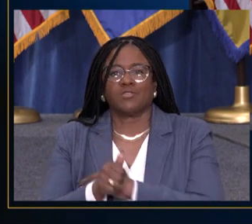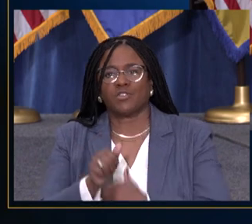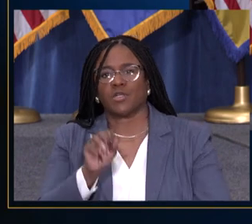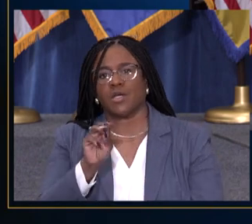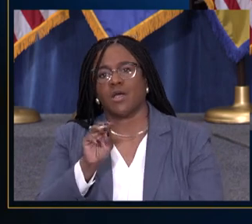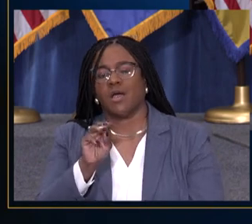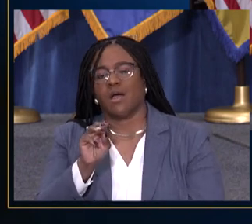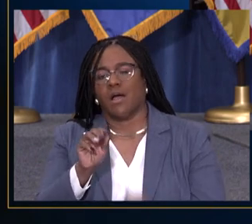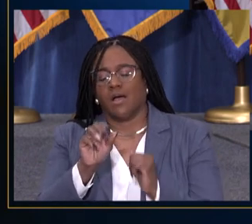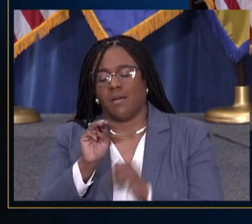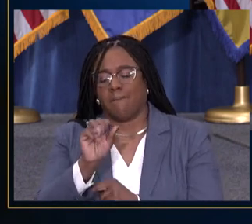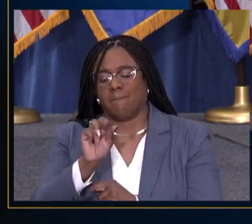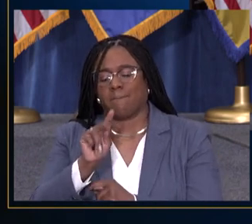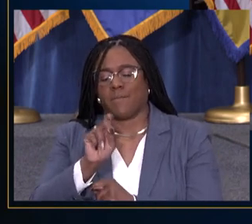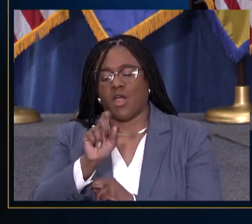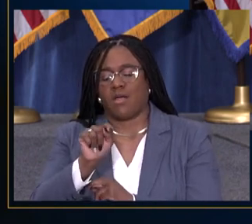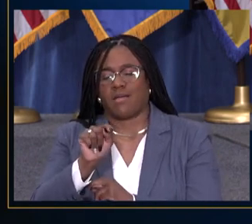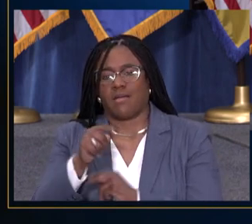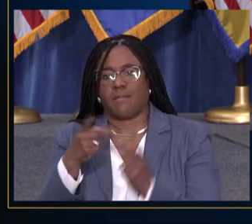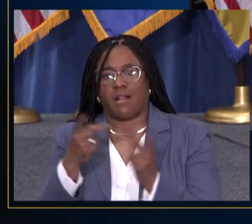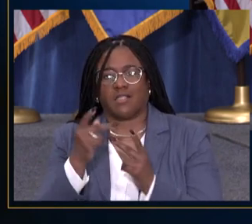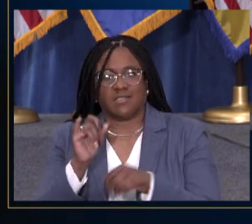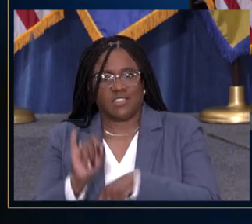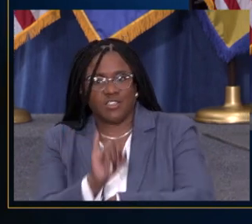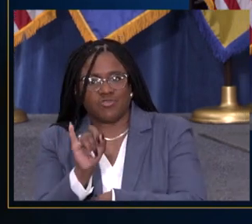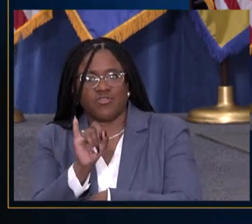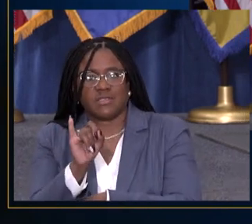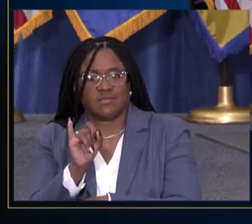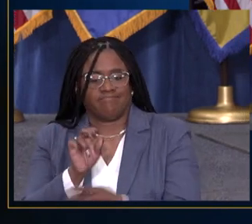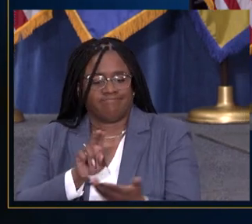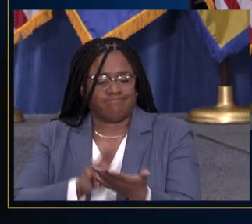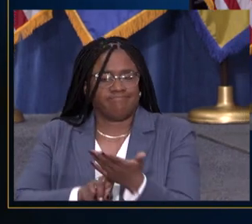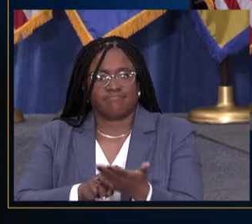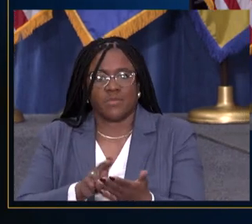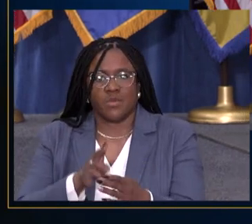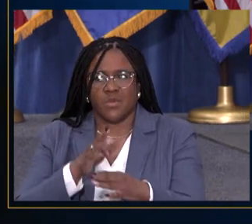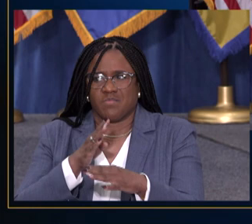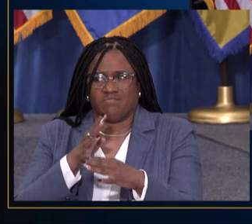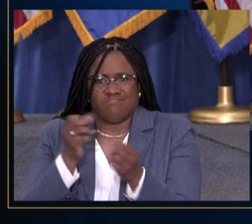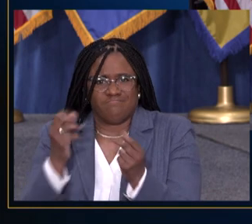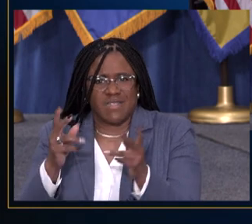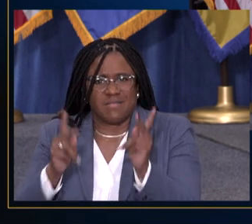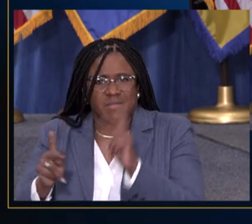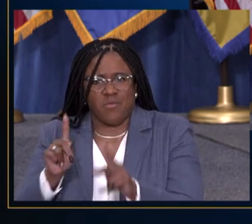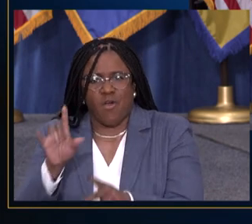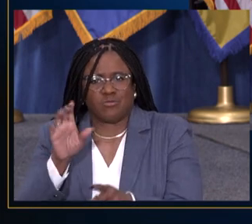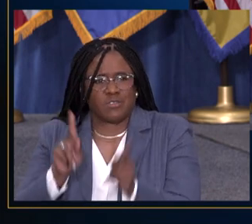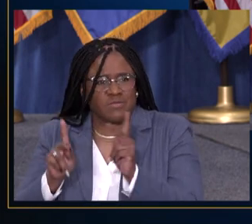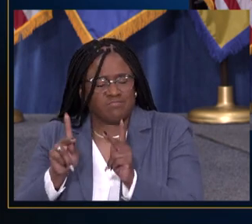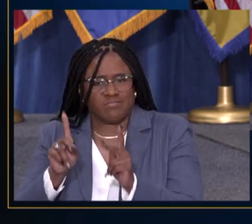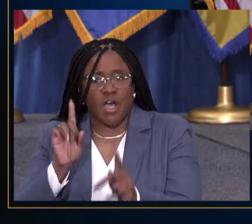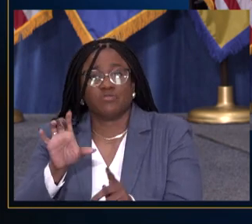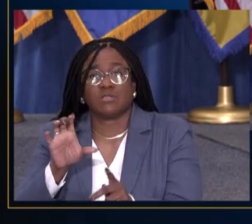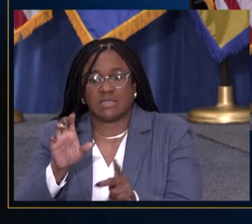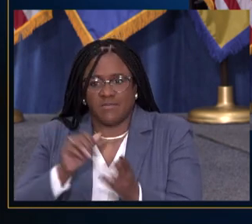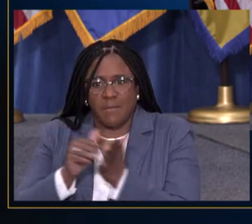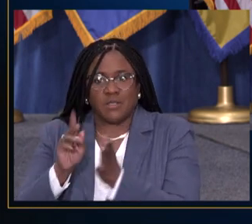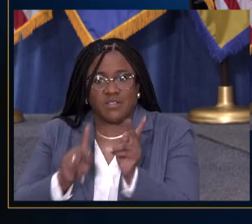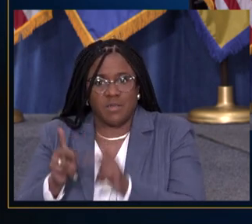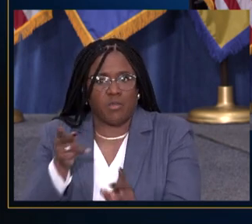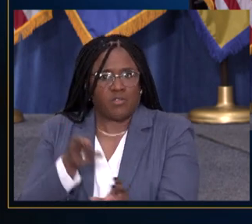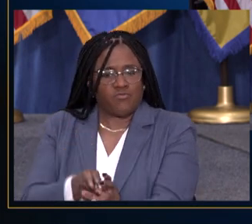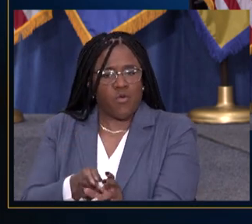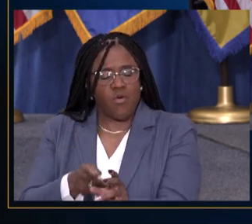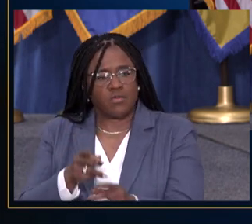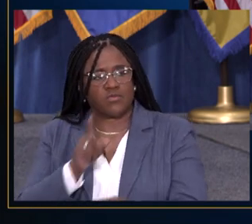Act, where there are more than 21 million Americans who are now enrolled, almost double what it was before President Biden took office,